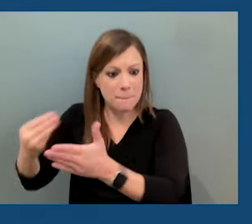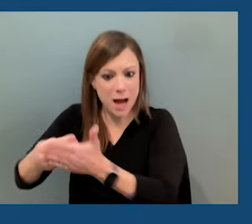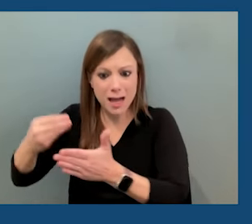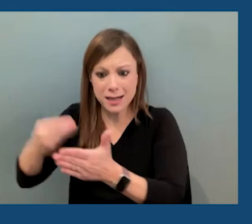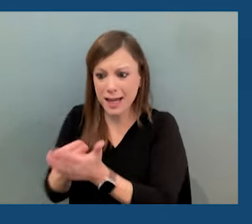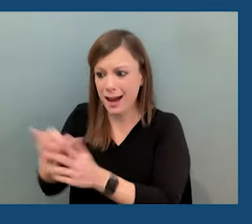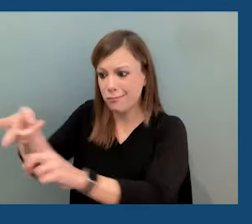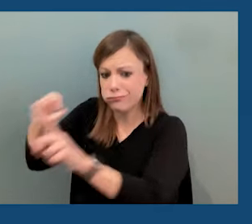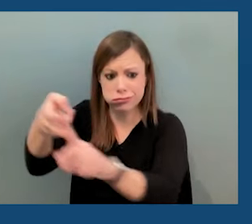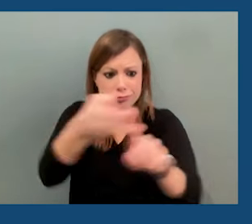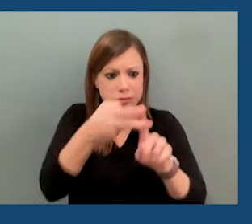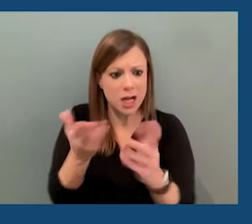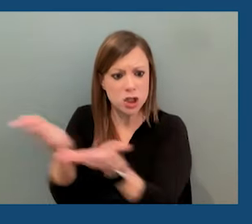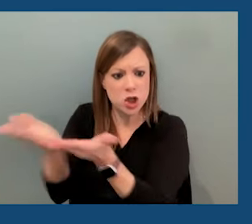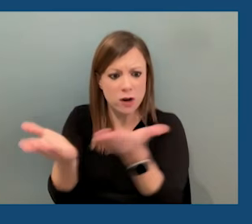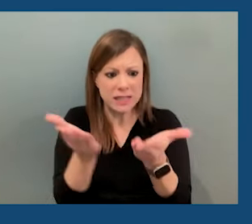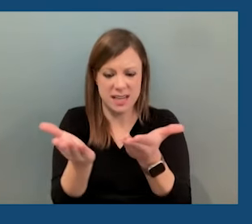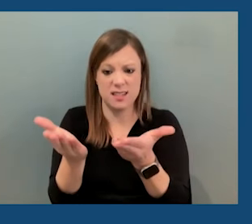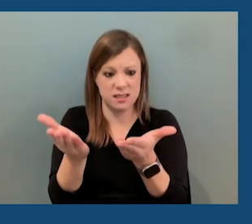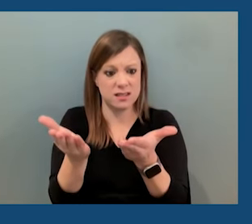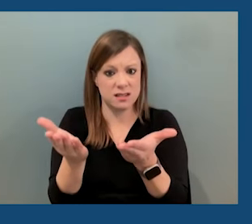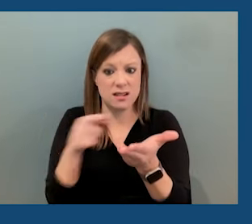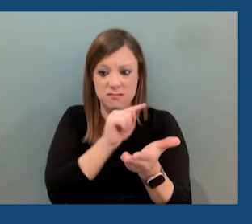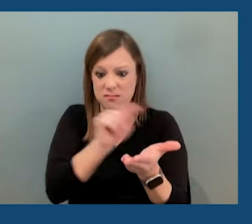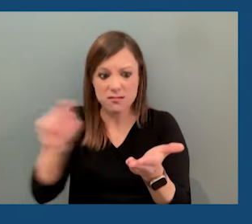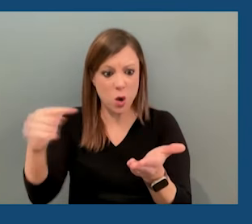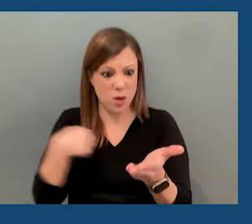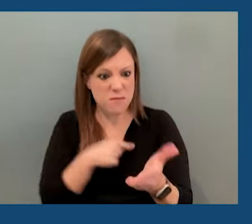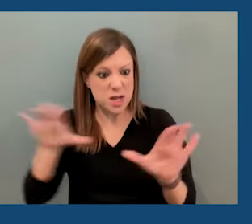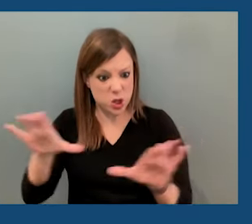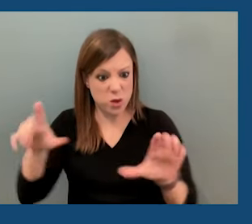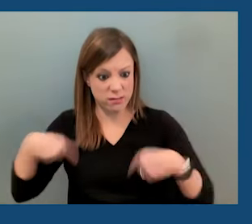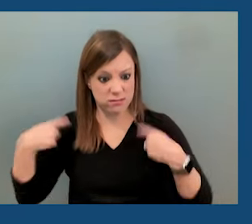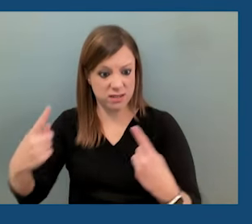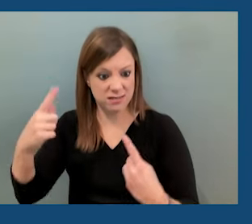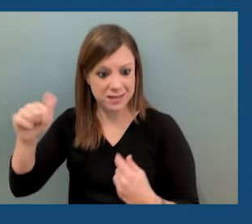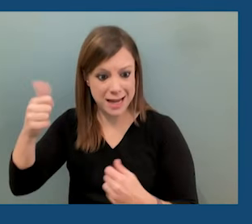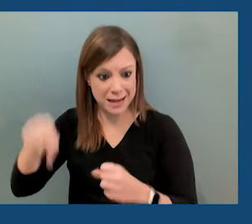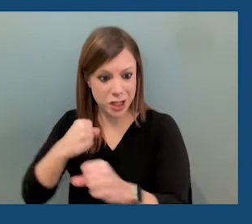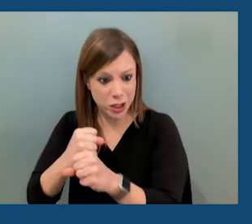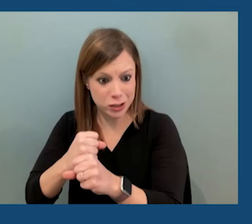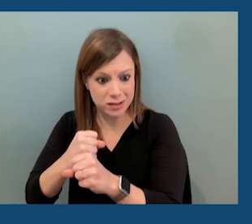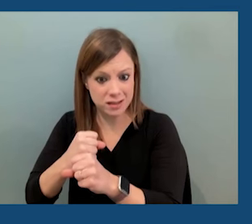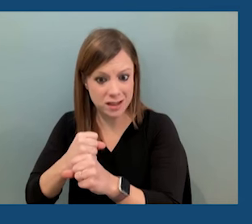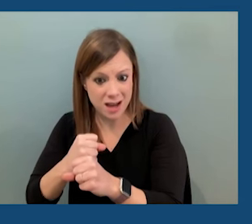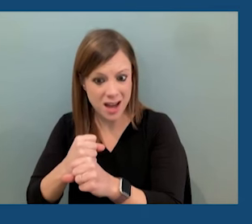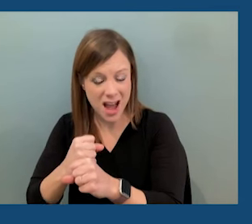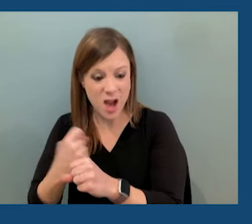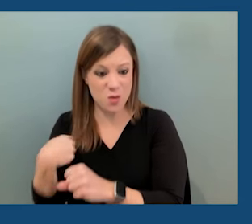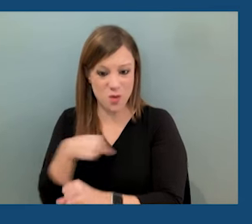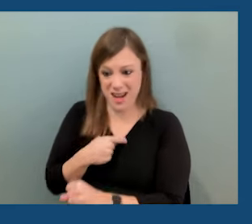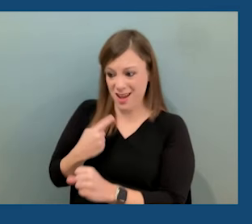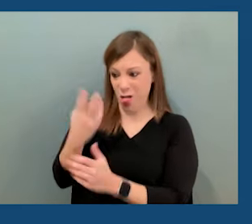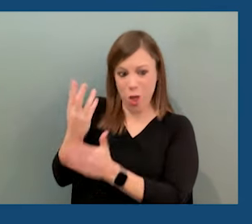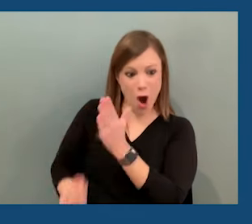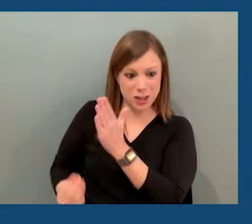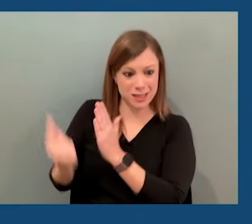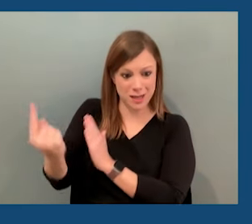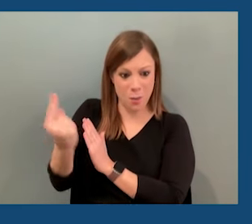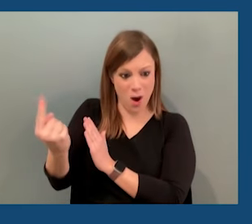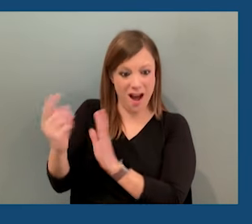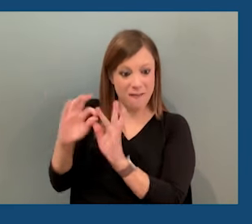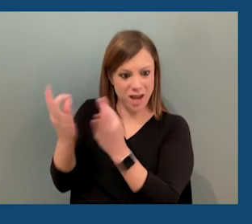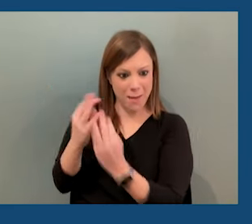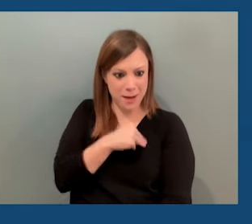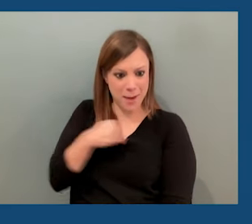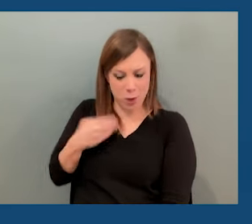supporting the providers. I've been doing this for the last decade, as having lost a family member to this. But there's still too many